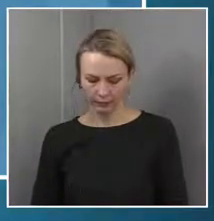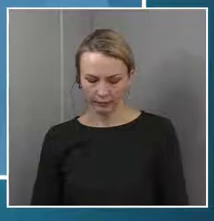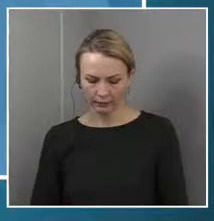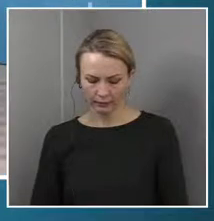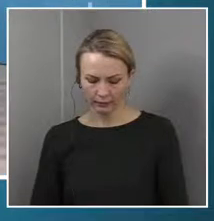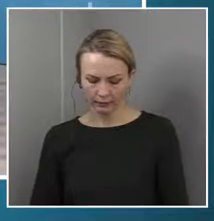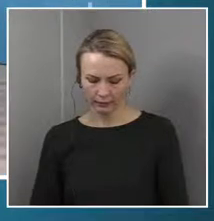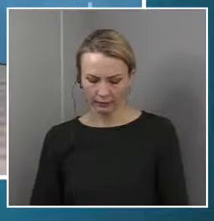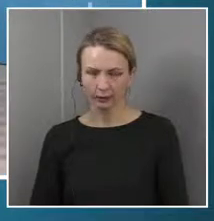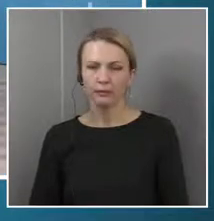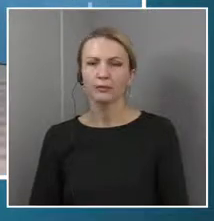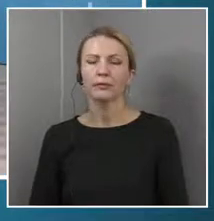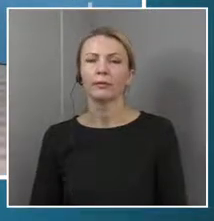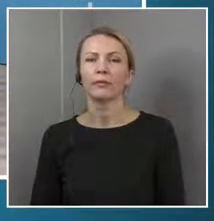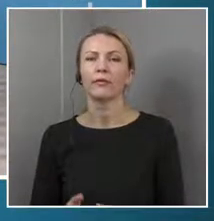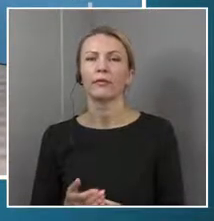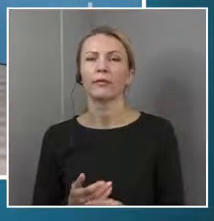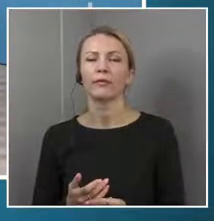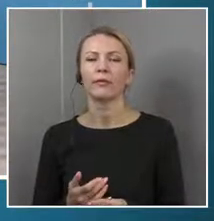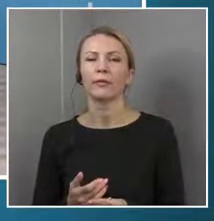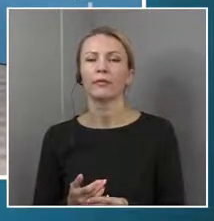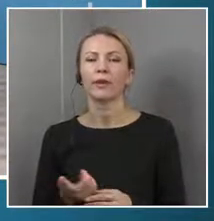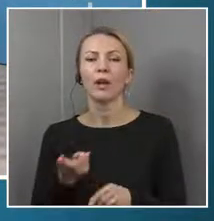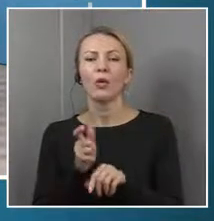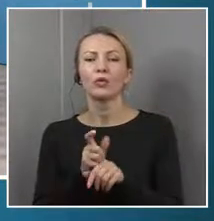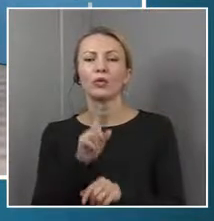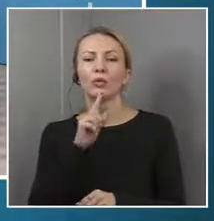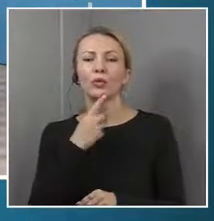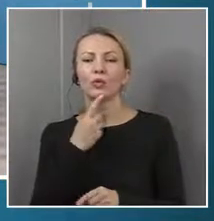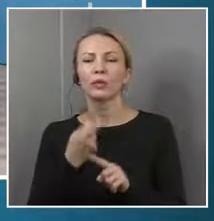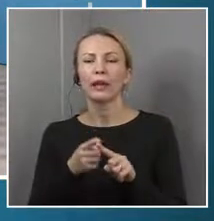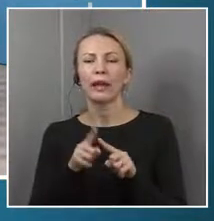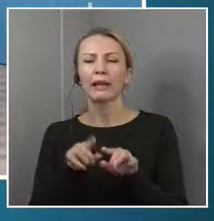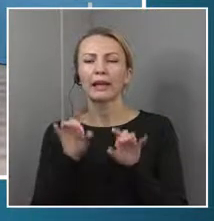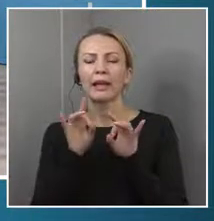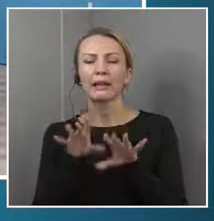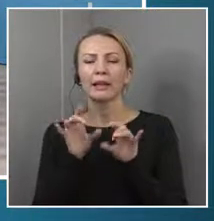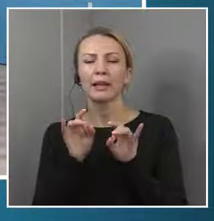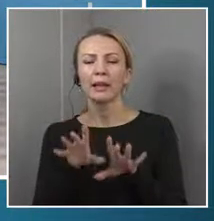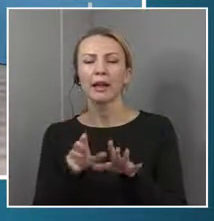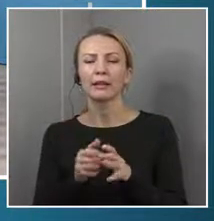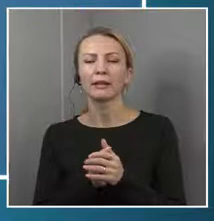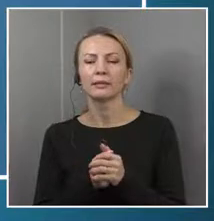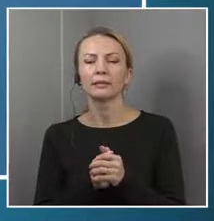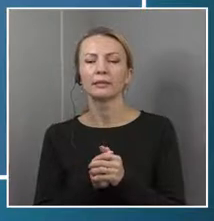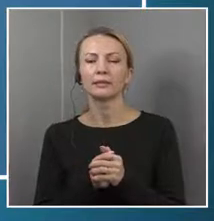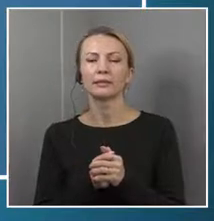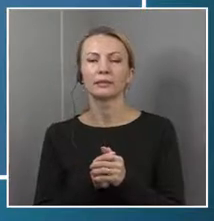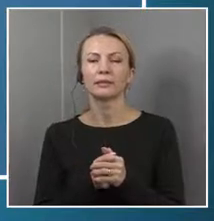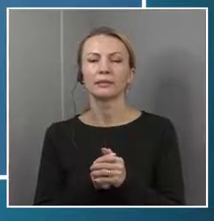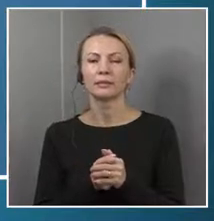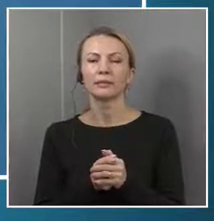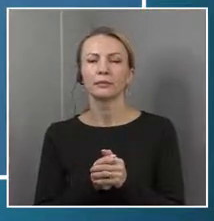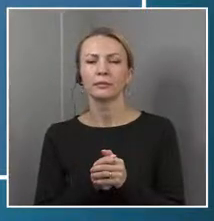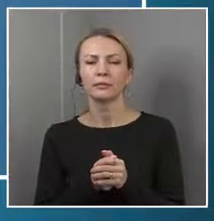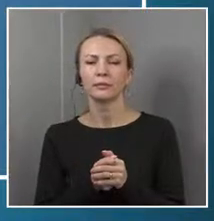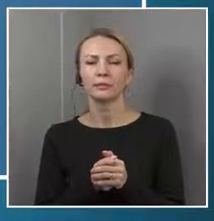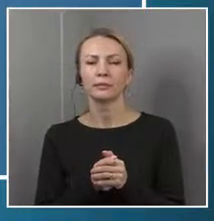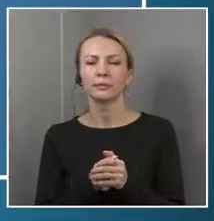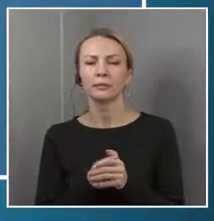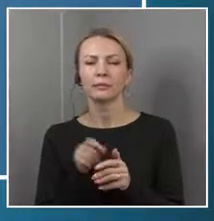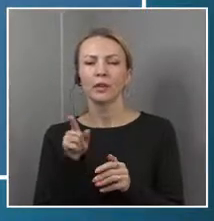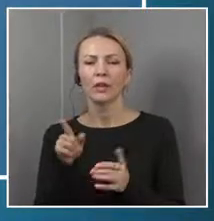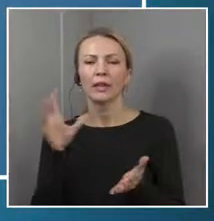This is very difficult to explain because I hold a very special position in this art